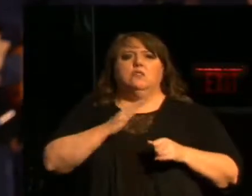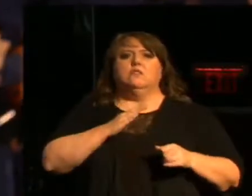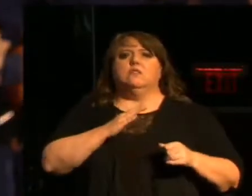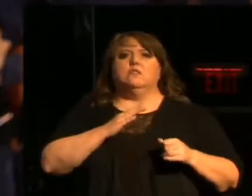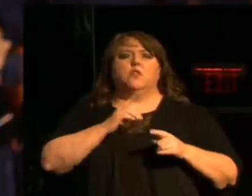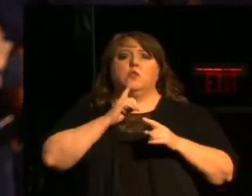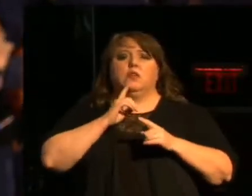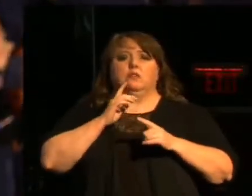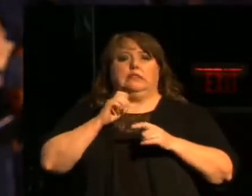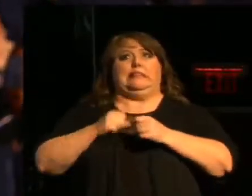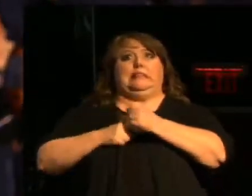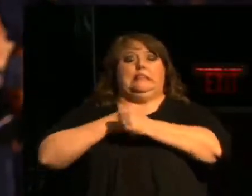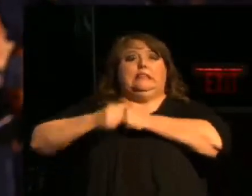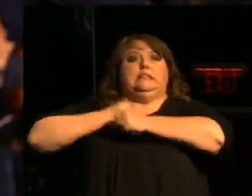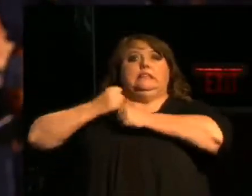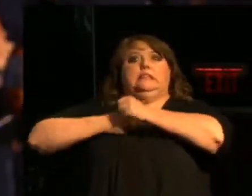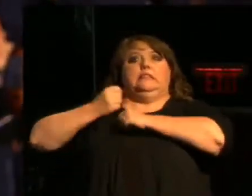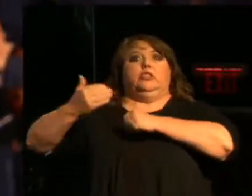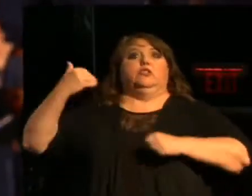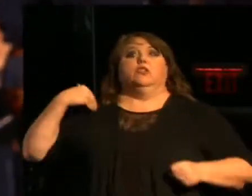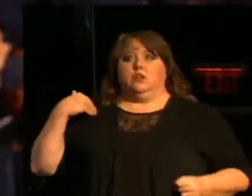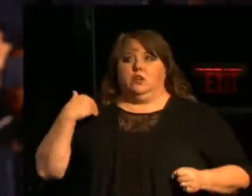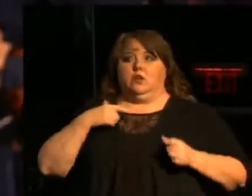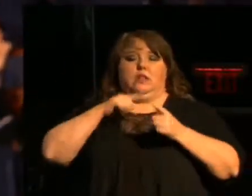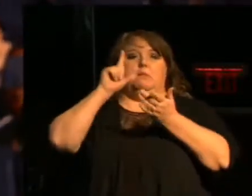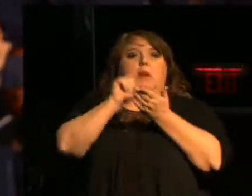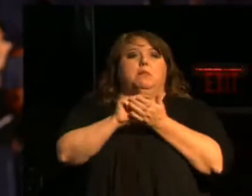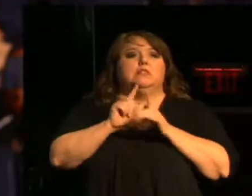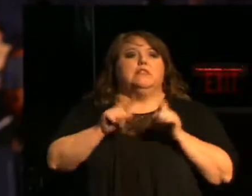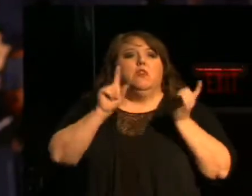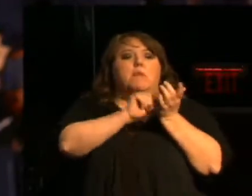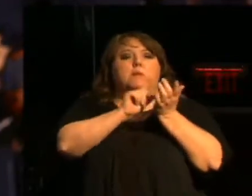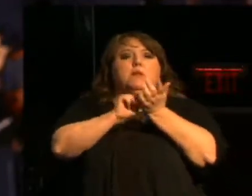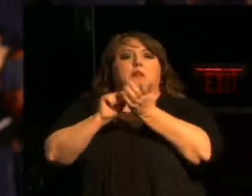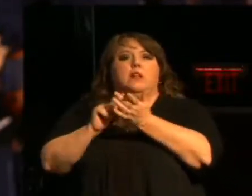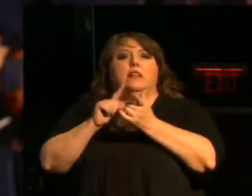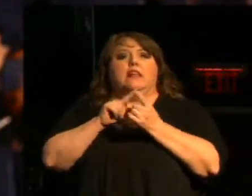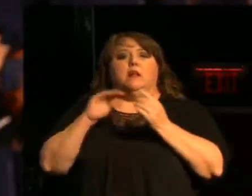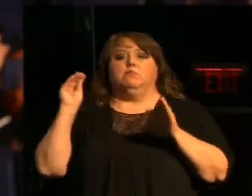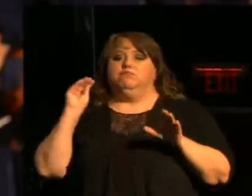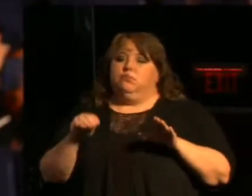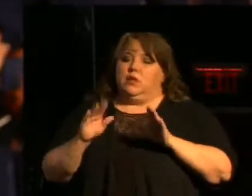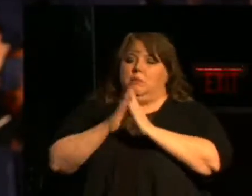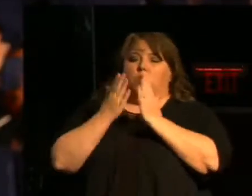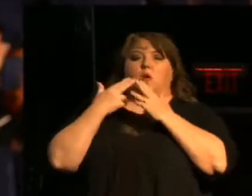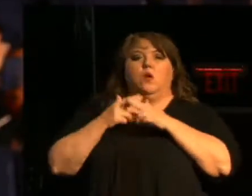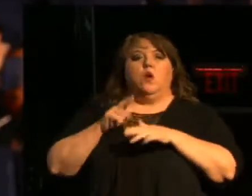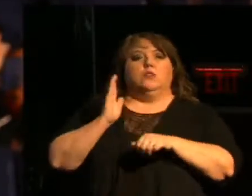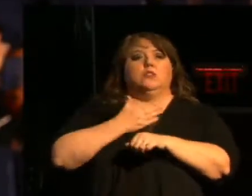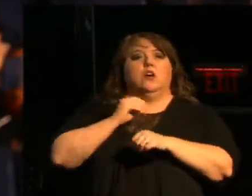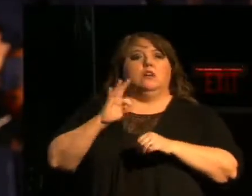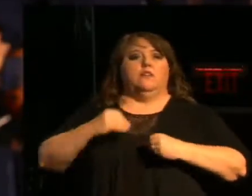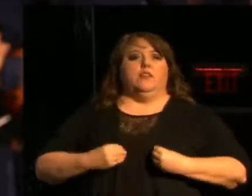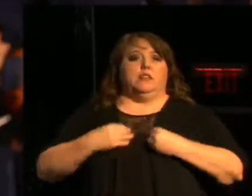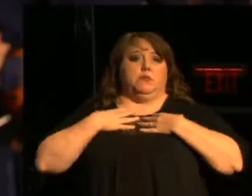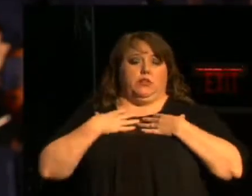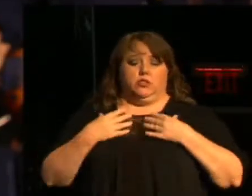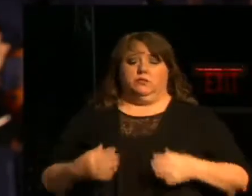But we would set up, and the next thing you know, Rafe, there were about 35 to 40 musicians and singers sitting up